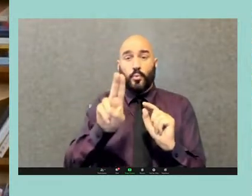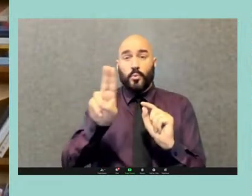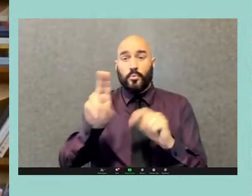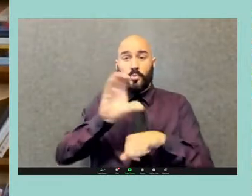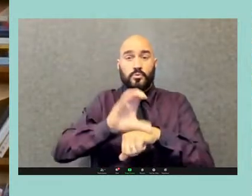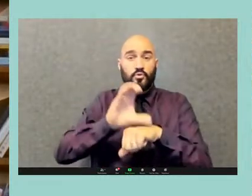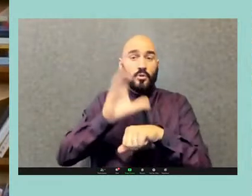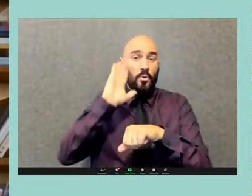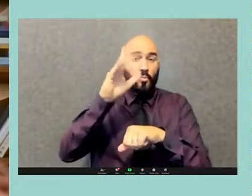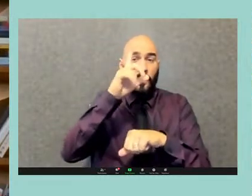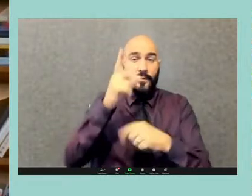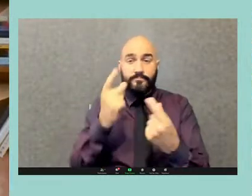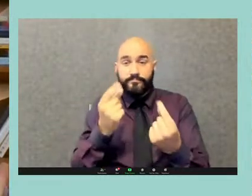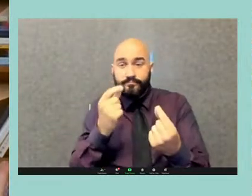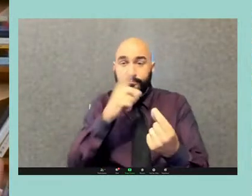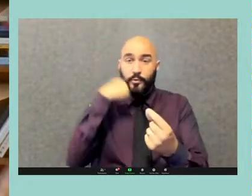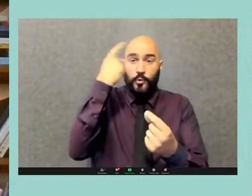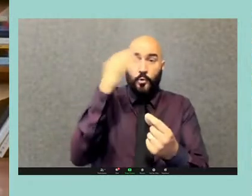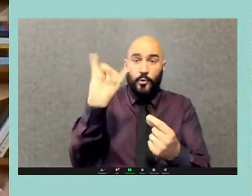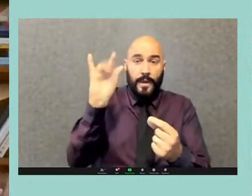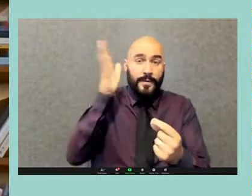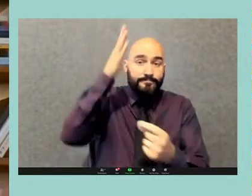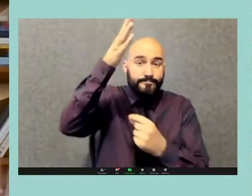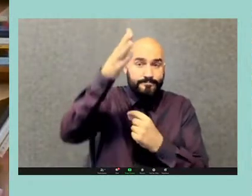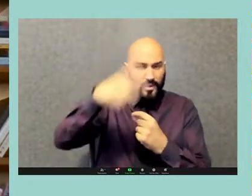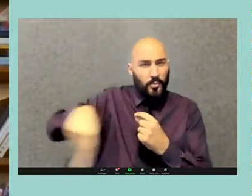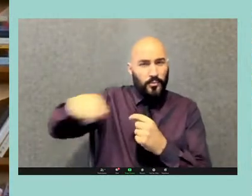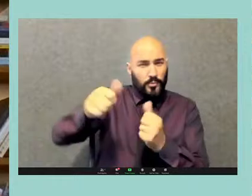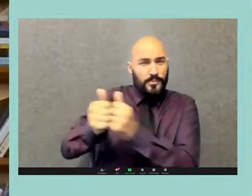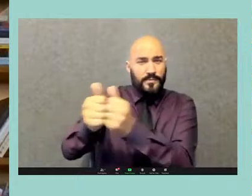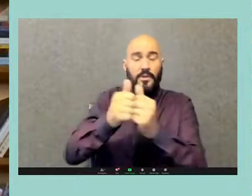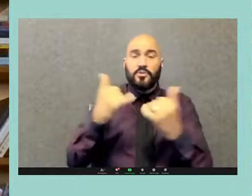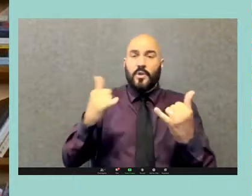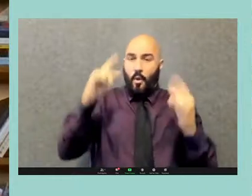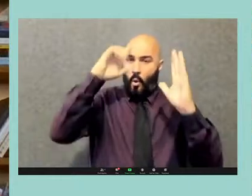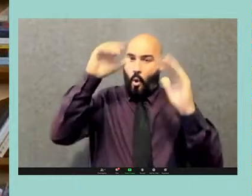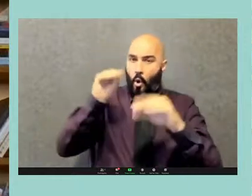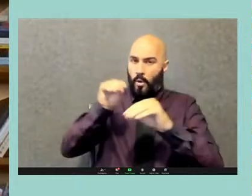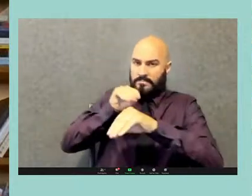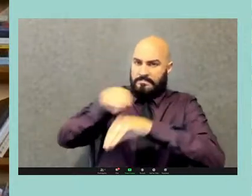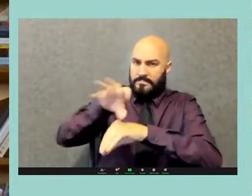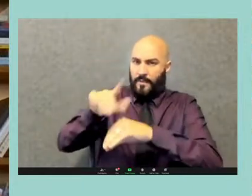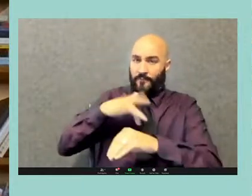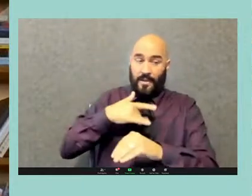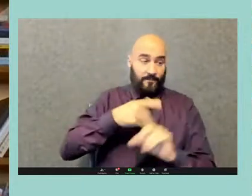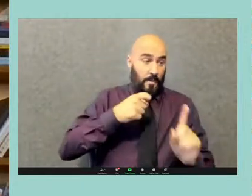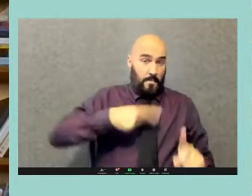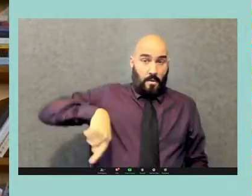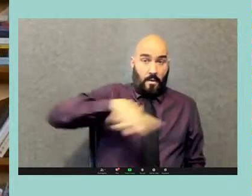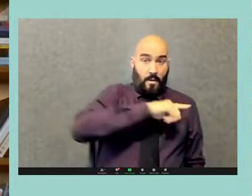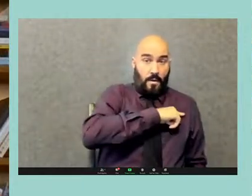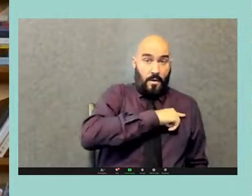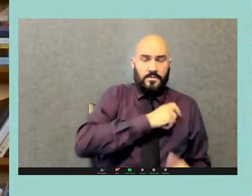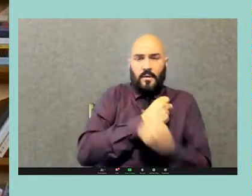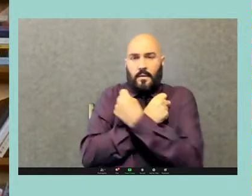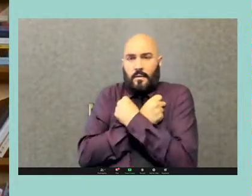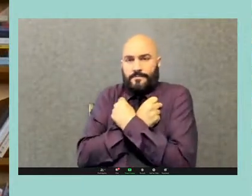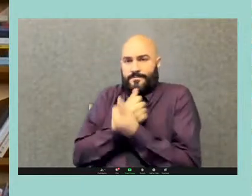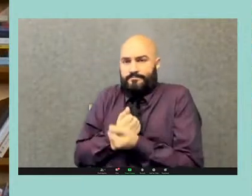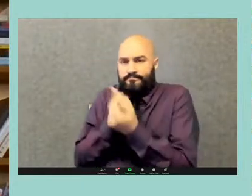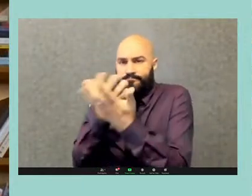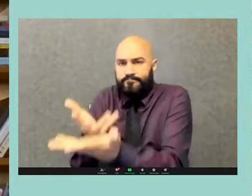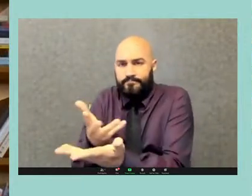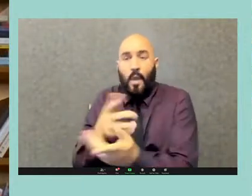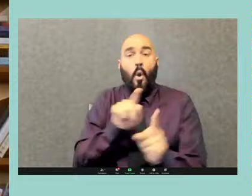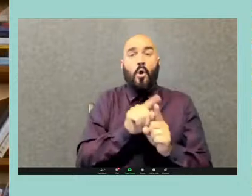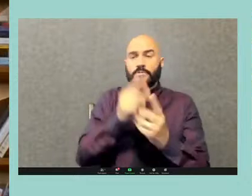Universalism. So feel our love, receive our congratulations, and know